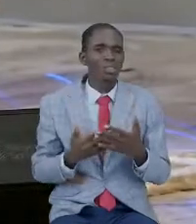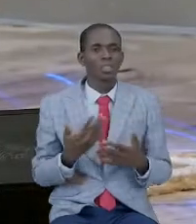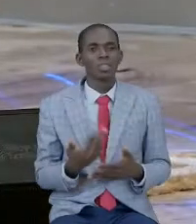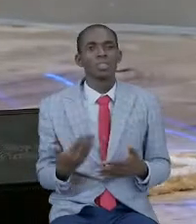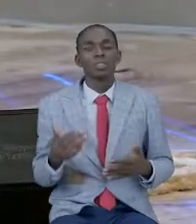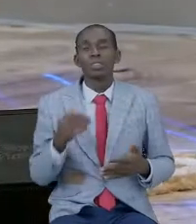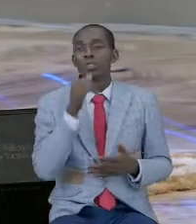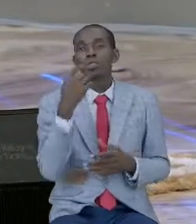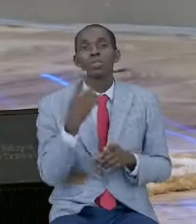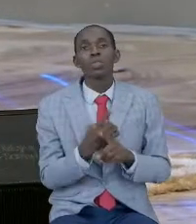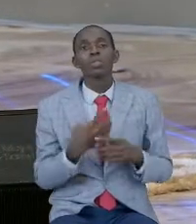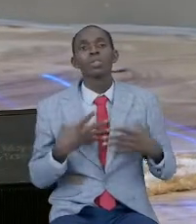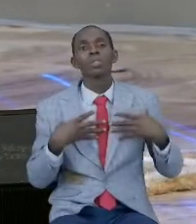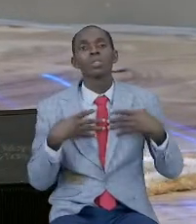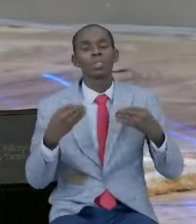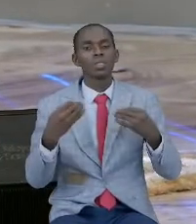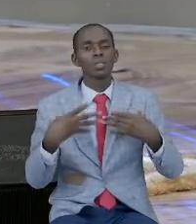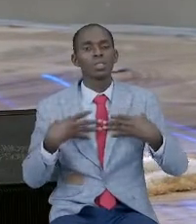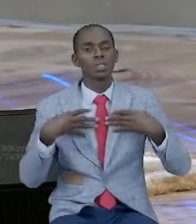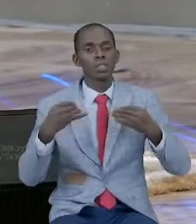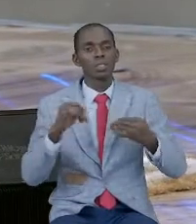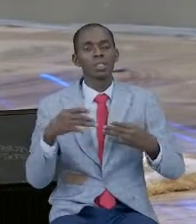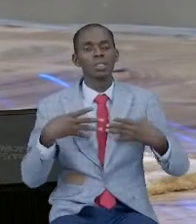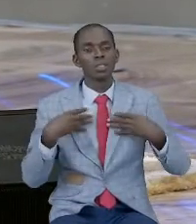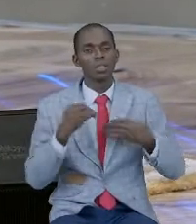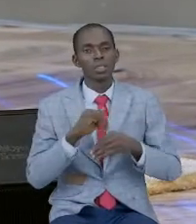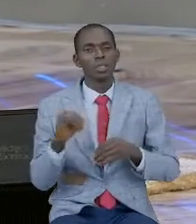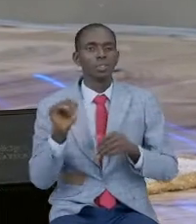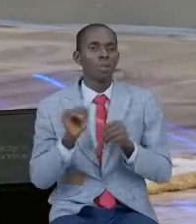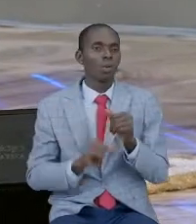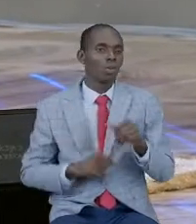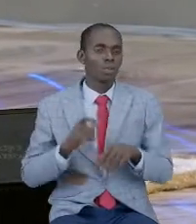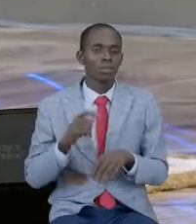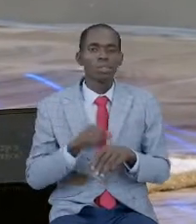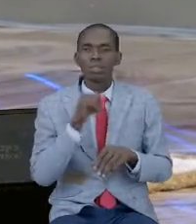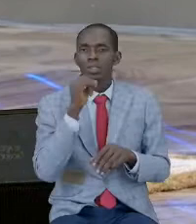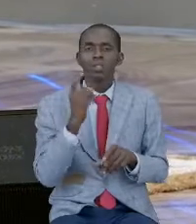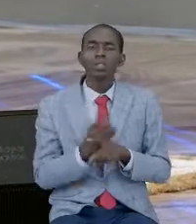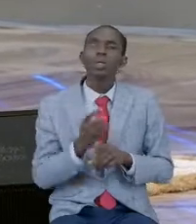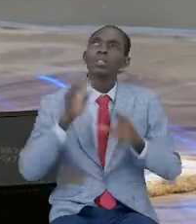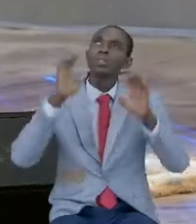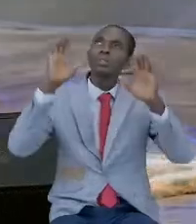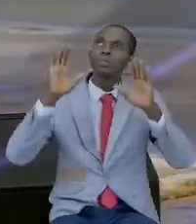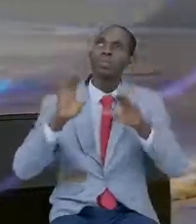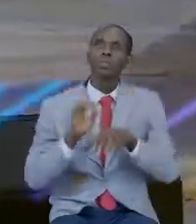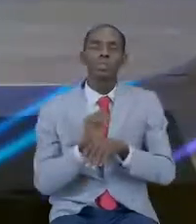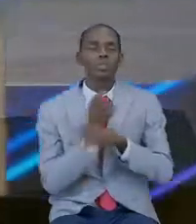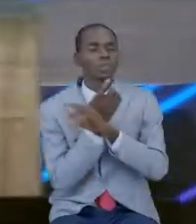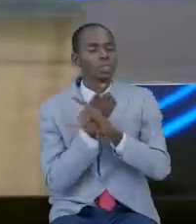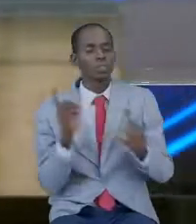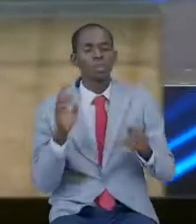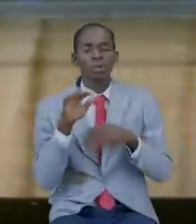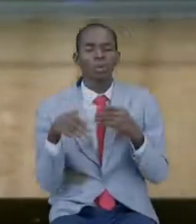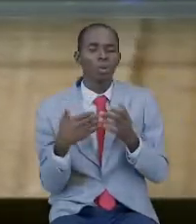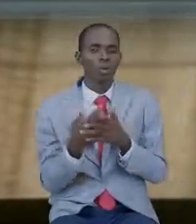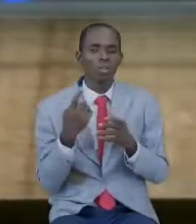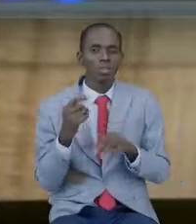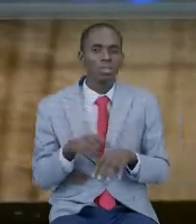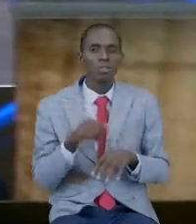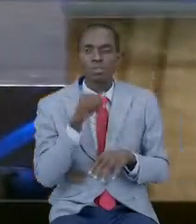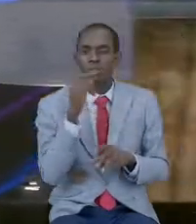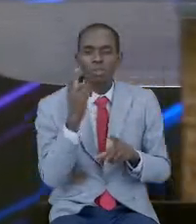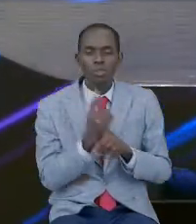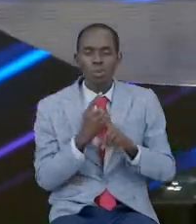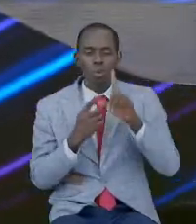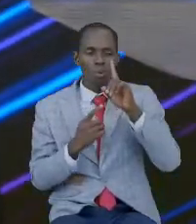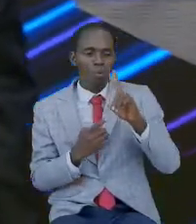time, not only one thing, deliverance, miracle all the time, not only one thing,